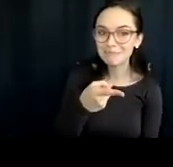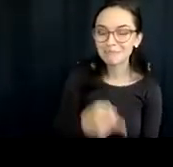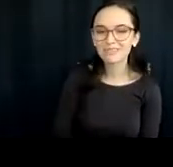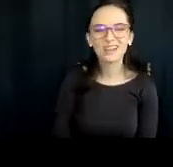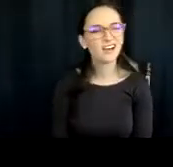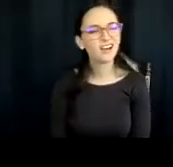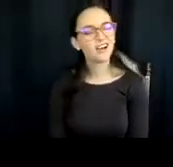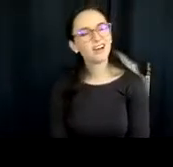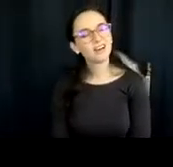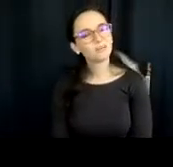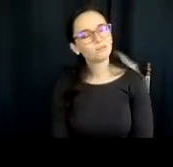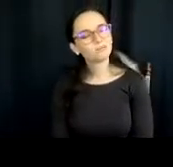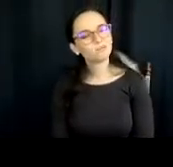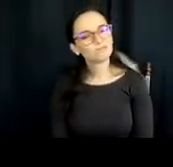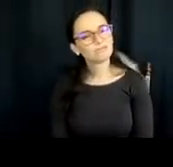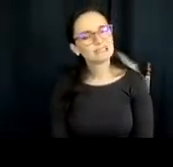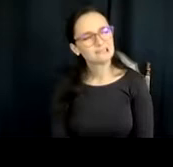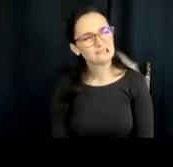It probably is the